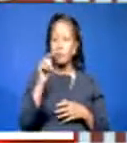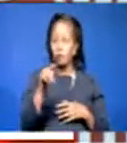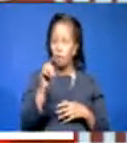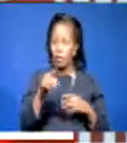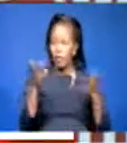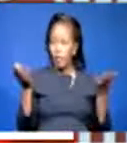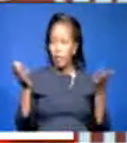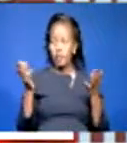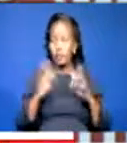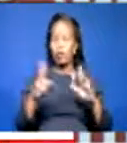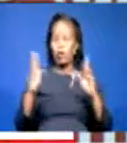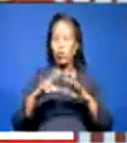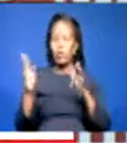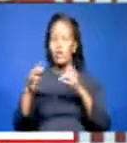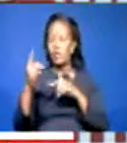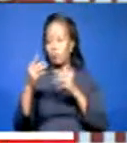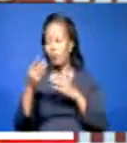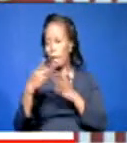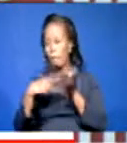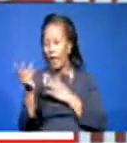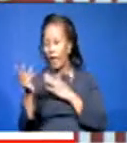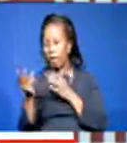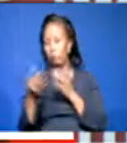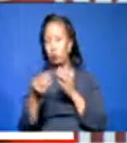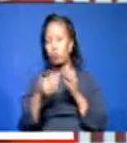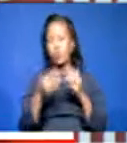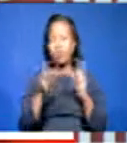buyer, winner seller, and